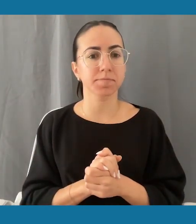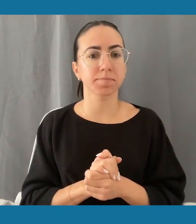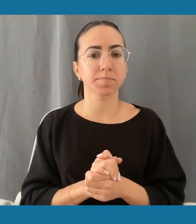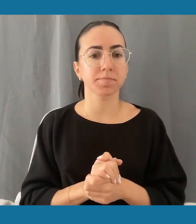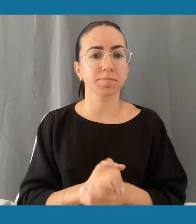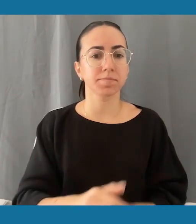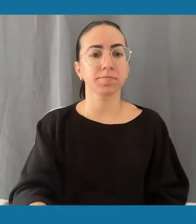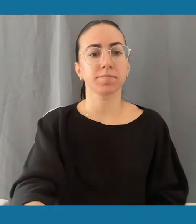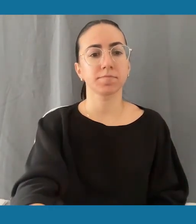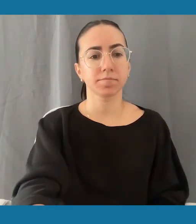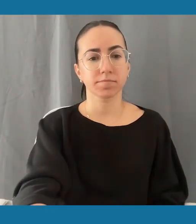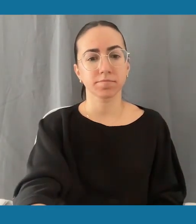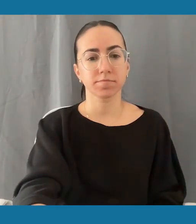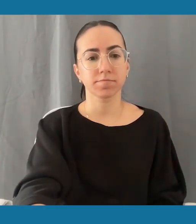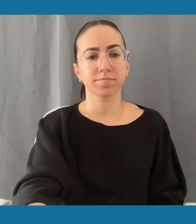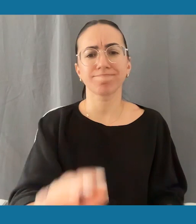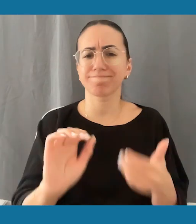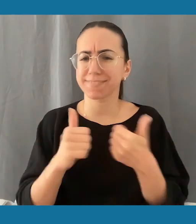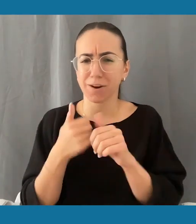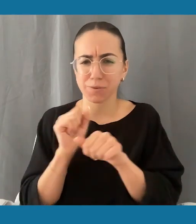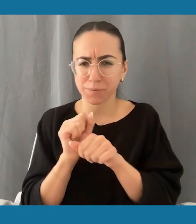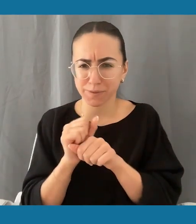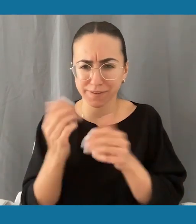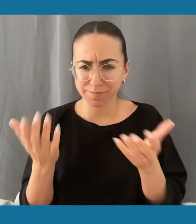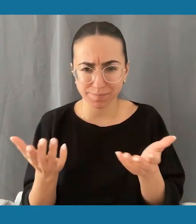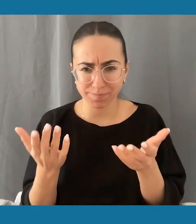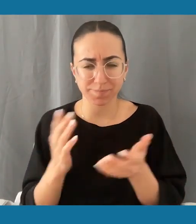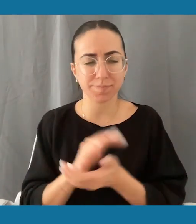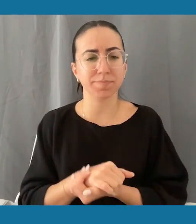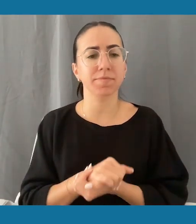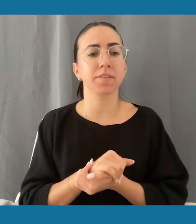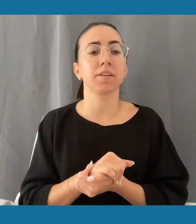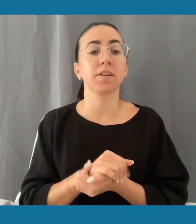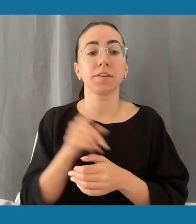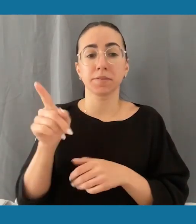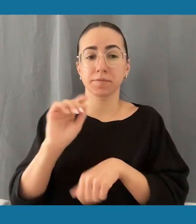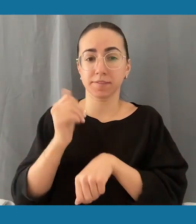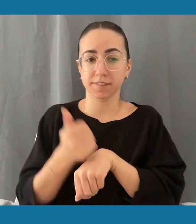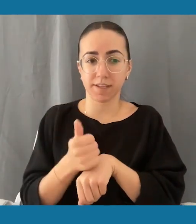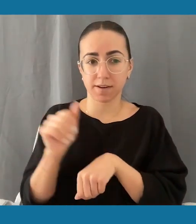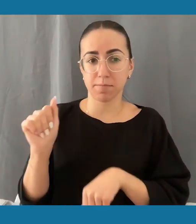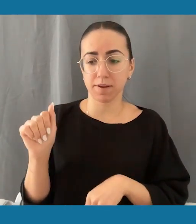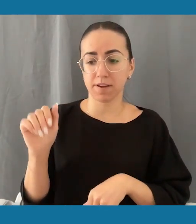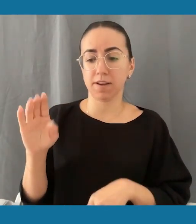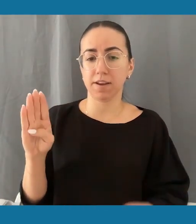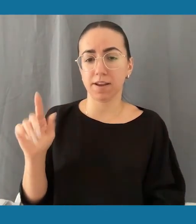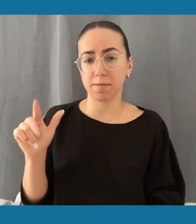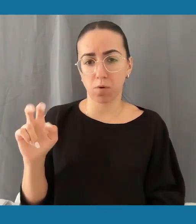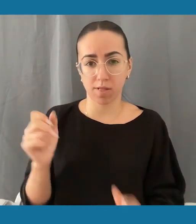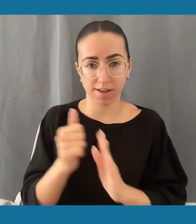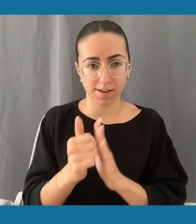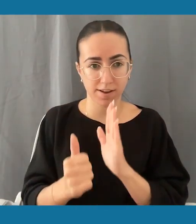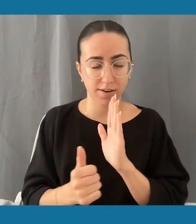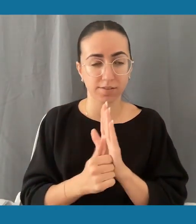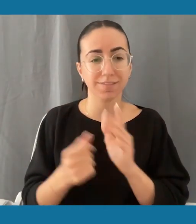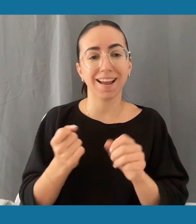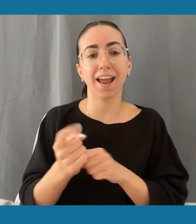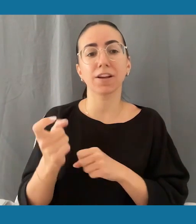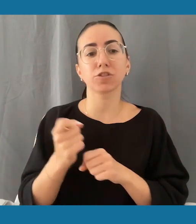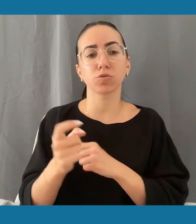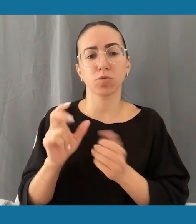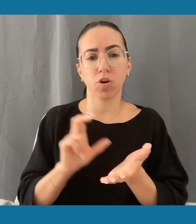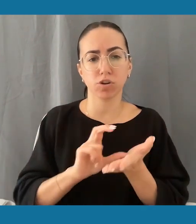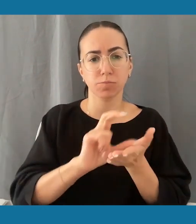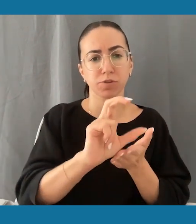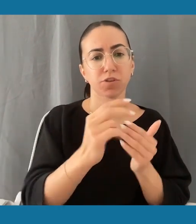how does it work? Once you've established an ABLE account, annual contributions are limited to what we